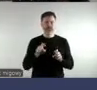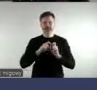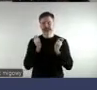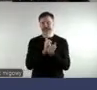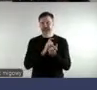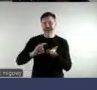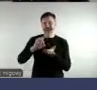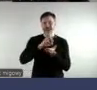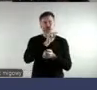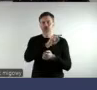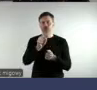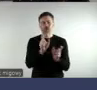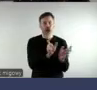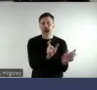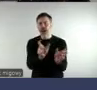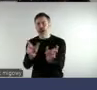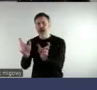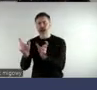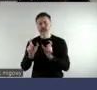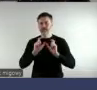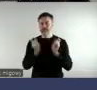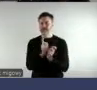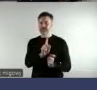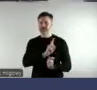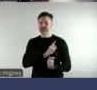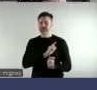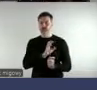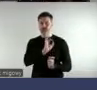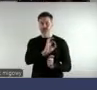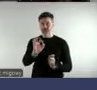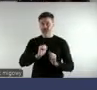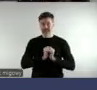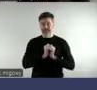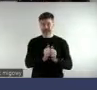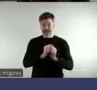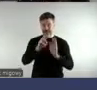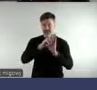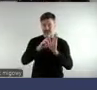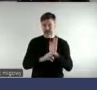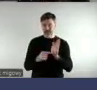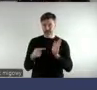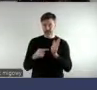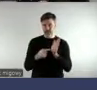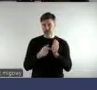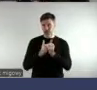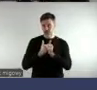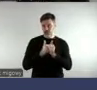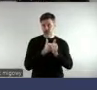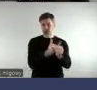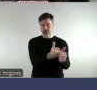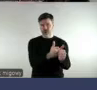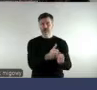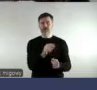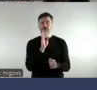the legal obligations in emergency preparedness planning, because they have a legal obligation to do risk